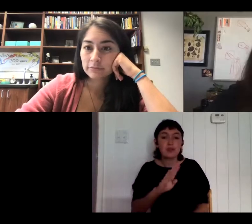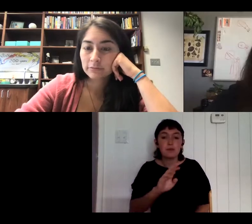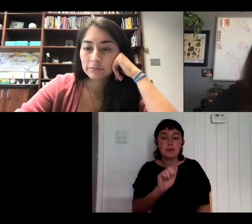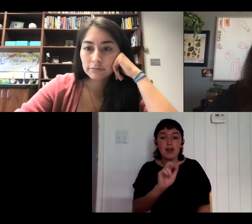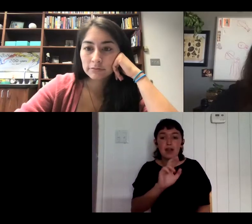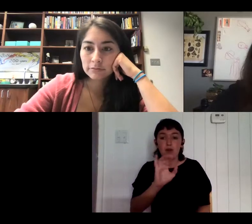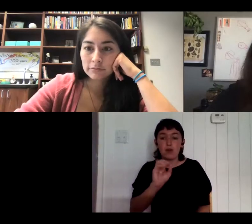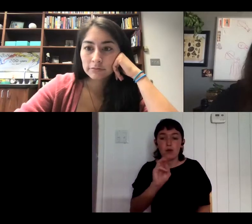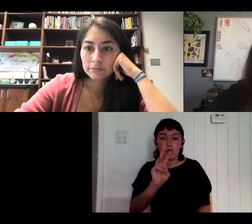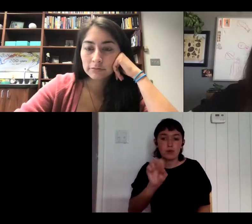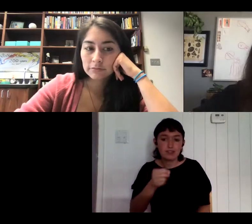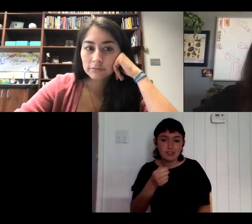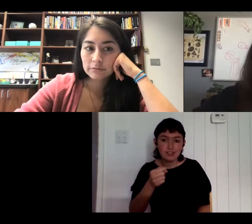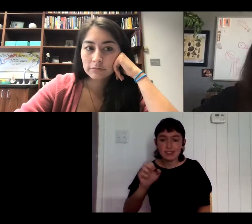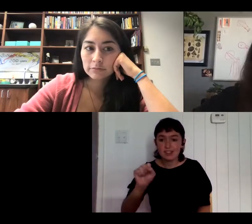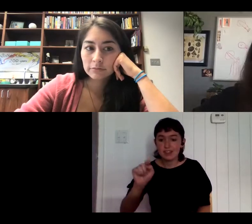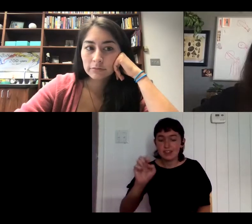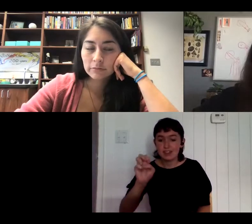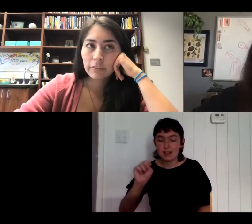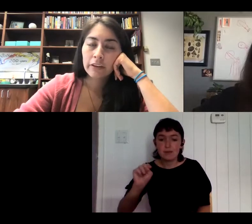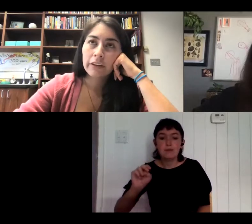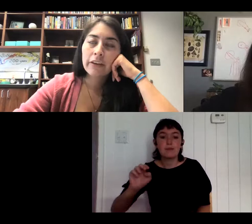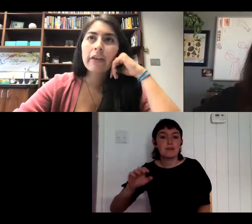feel pain or discomfort when you scratch or cut them?